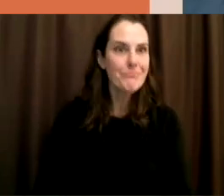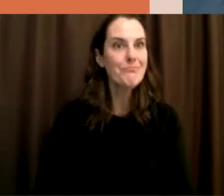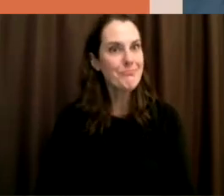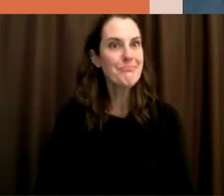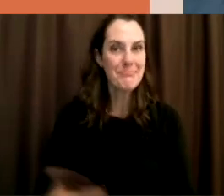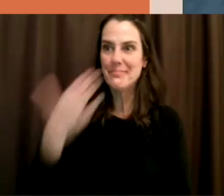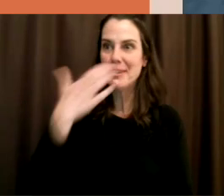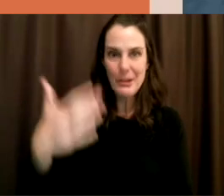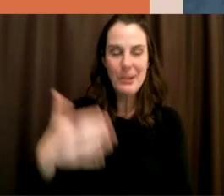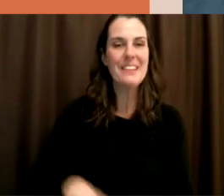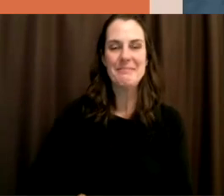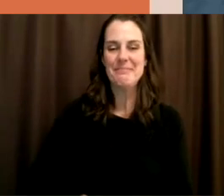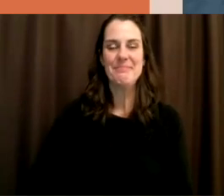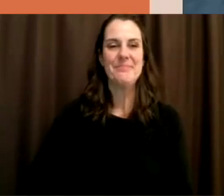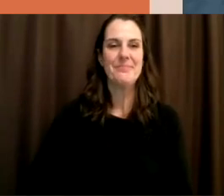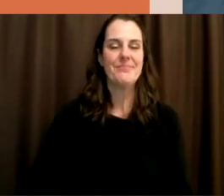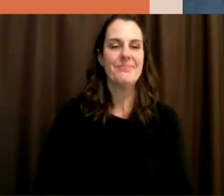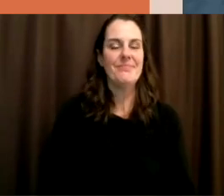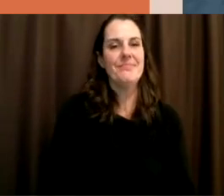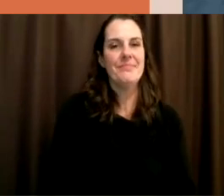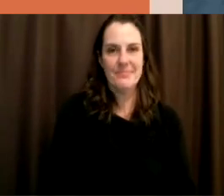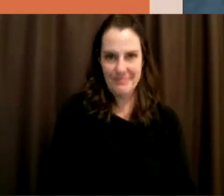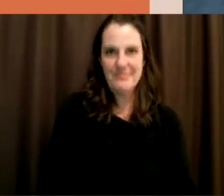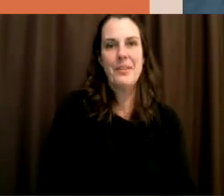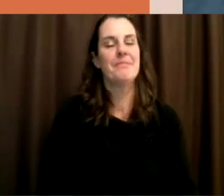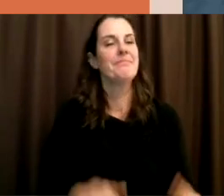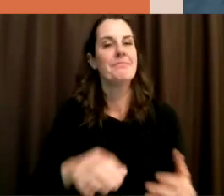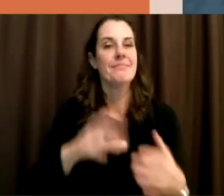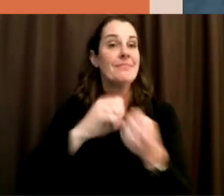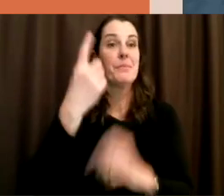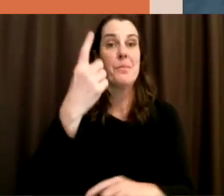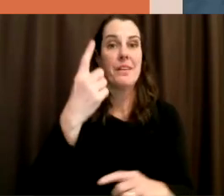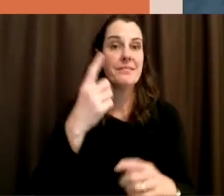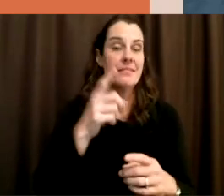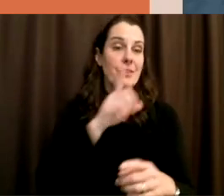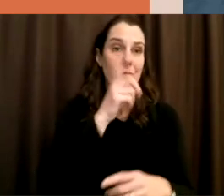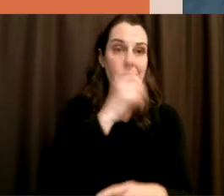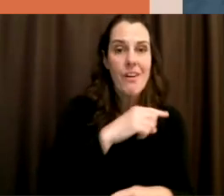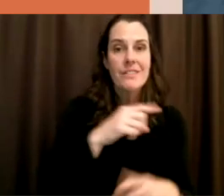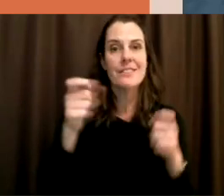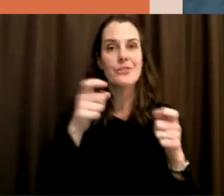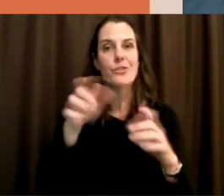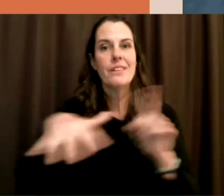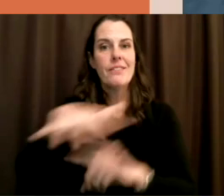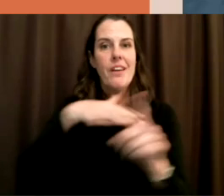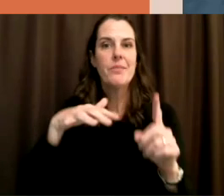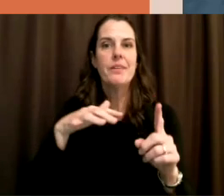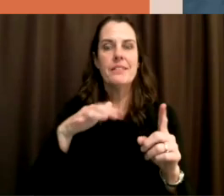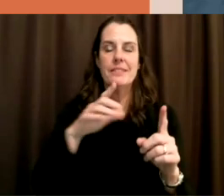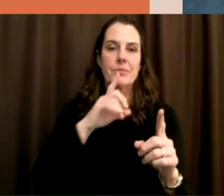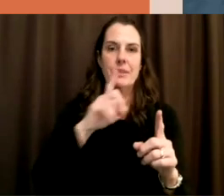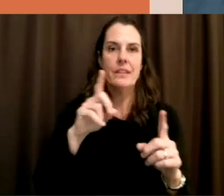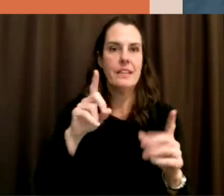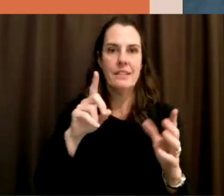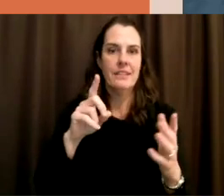Okay, so let's go over number one. So the true or false, the control environment undergirds all other components of an entity's